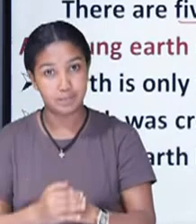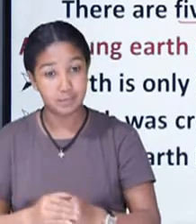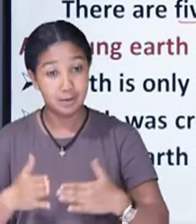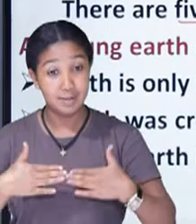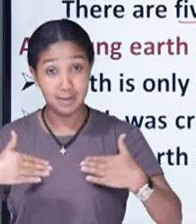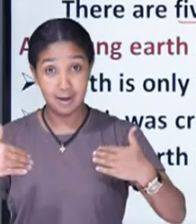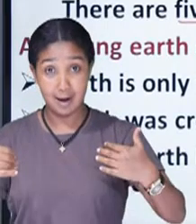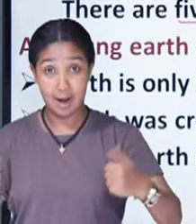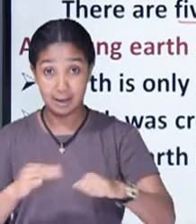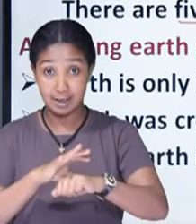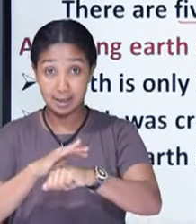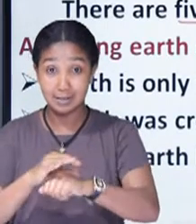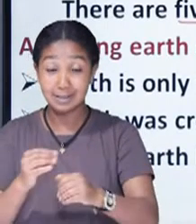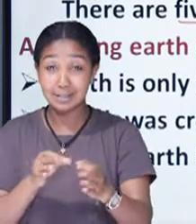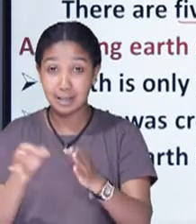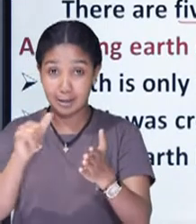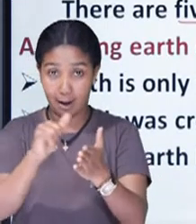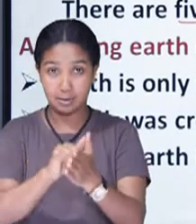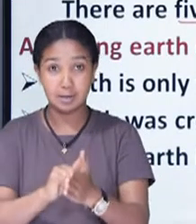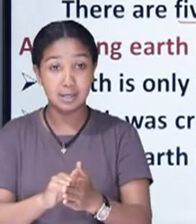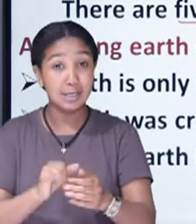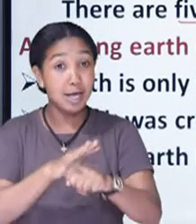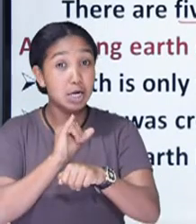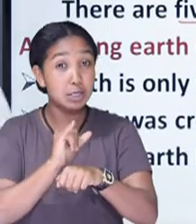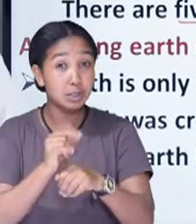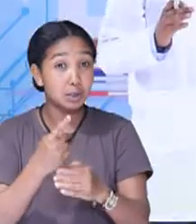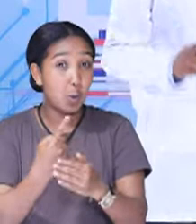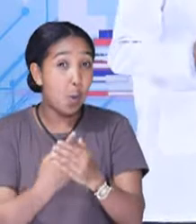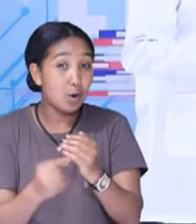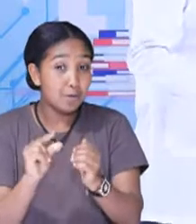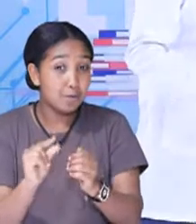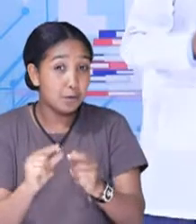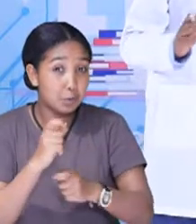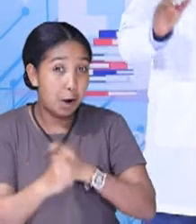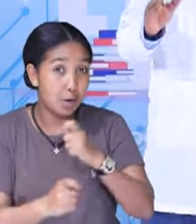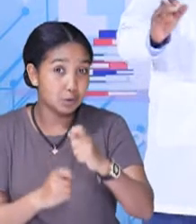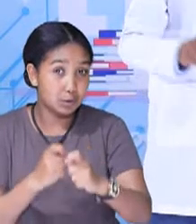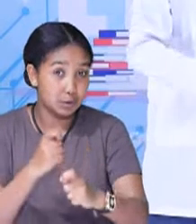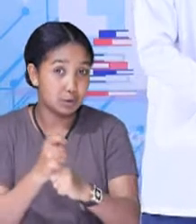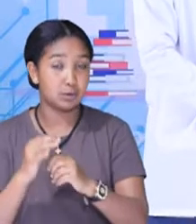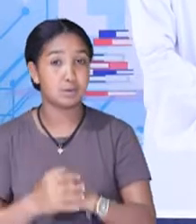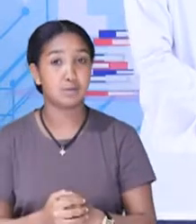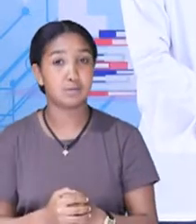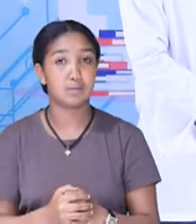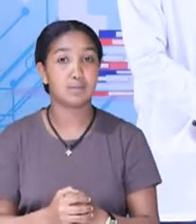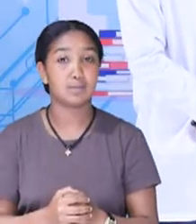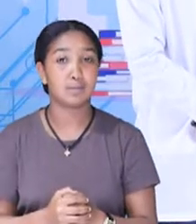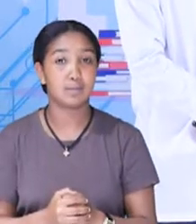young Earth creationism theory states that Earth is only few thousands of years old,